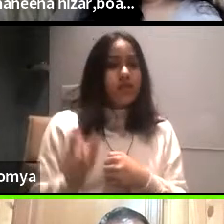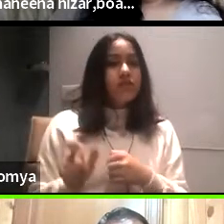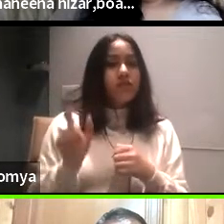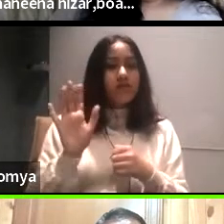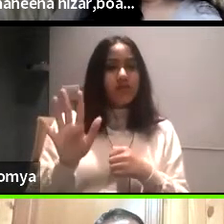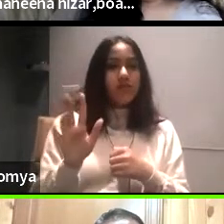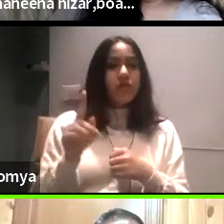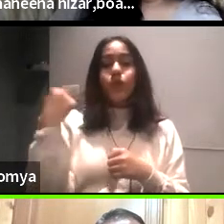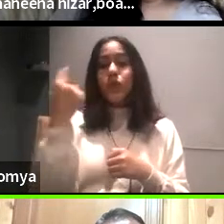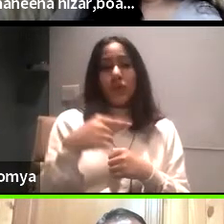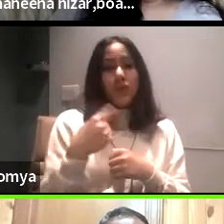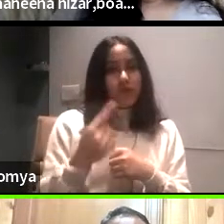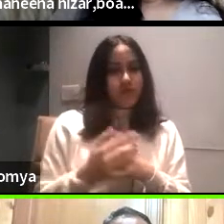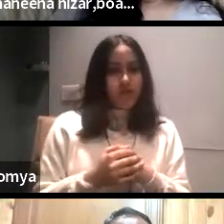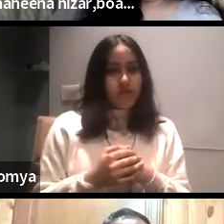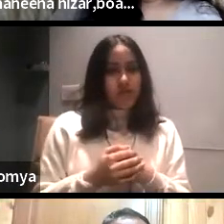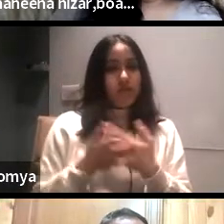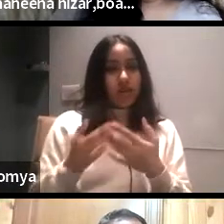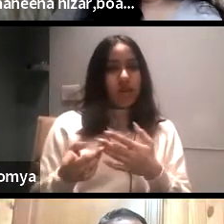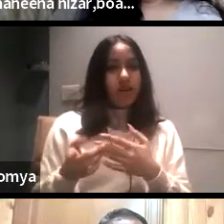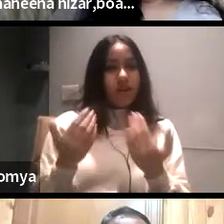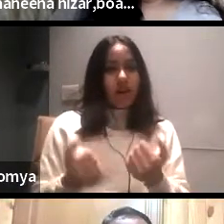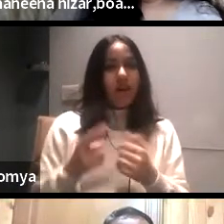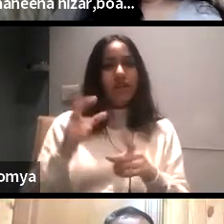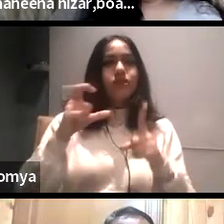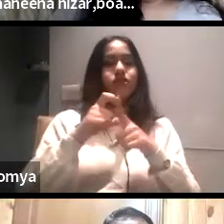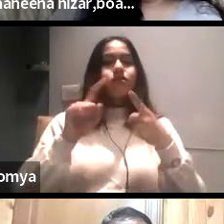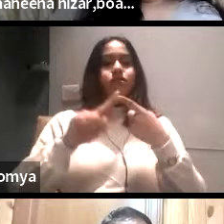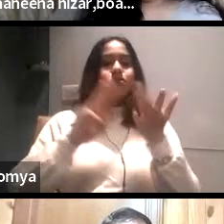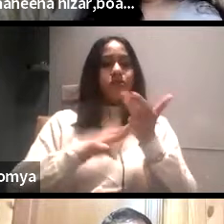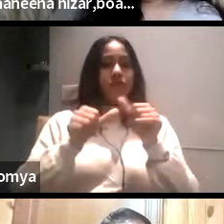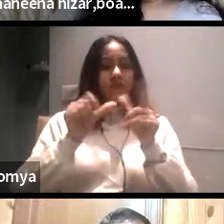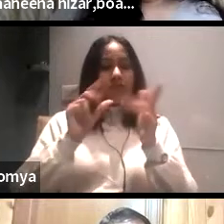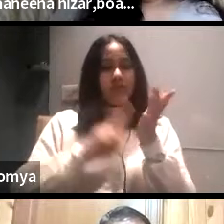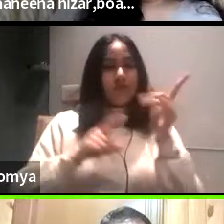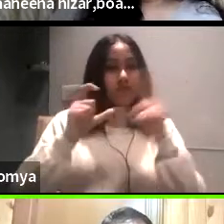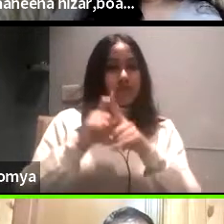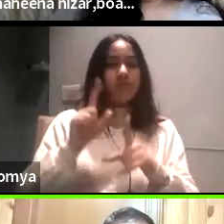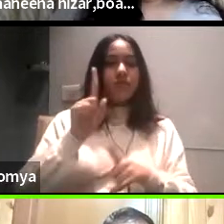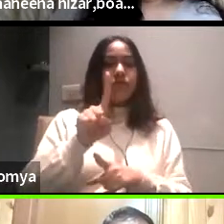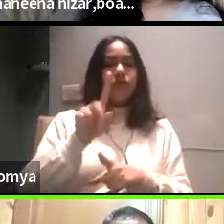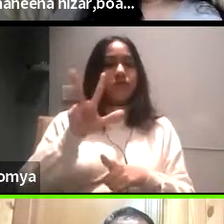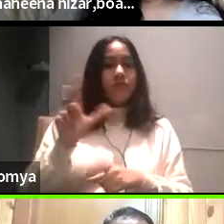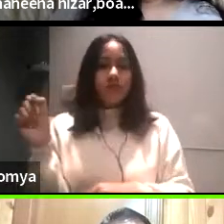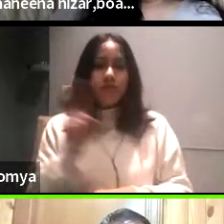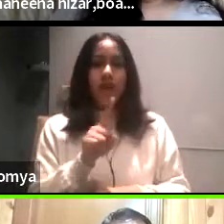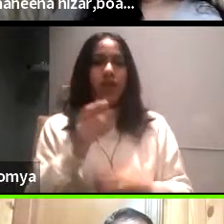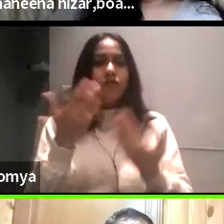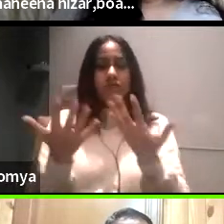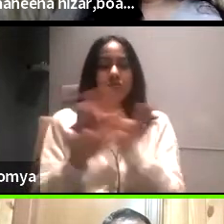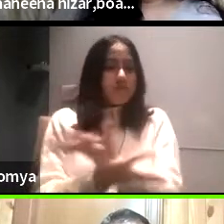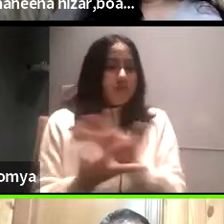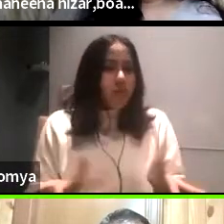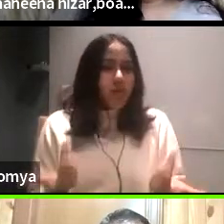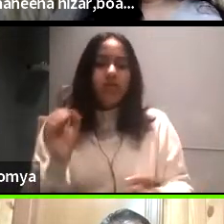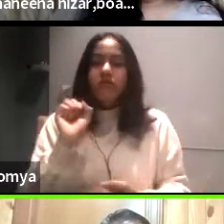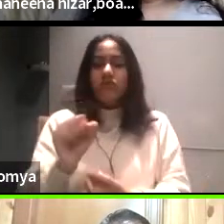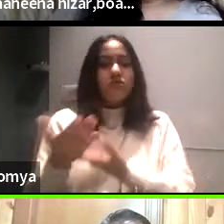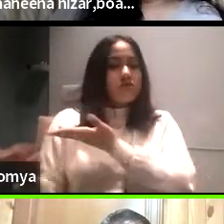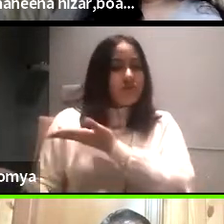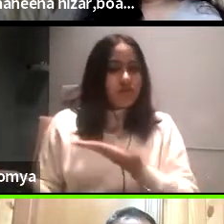you are the man who would be in demand for, I'm sure, for last 18 months, right? All of a sudden, your products, your services,